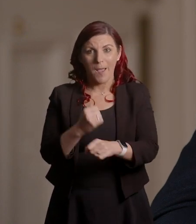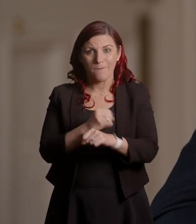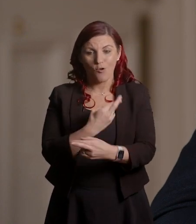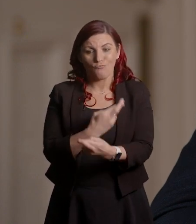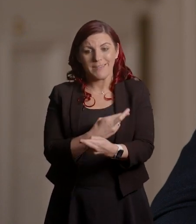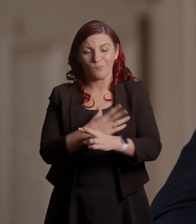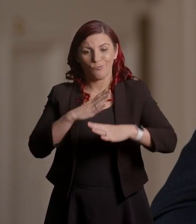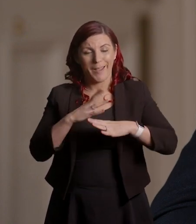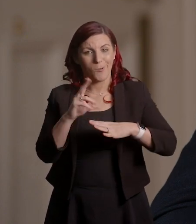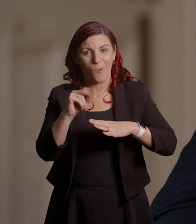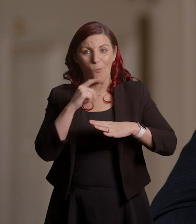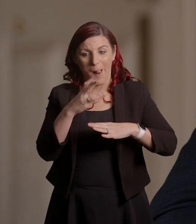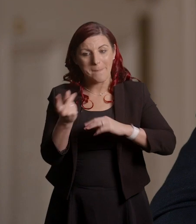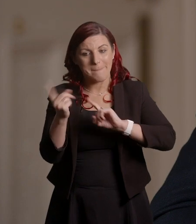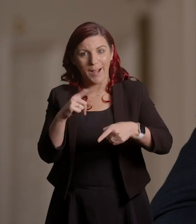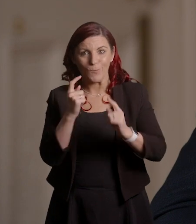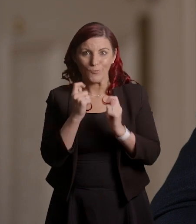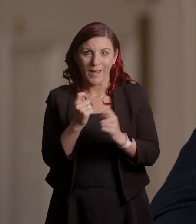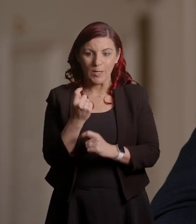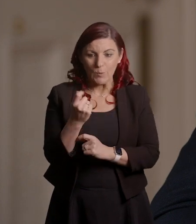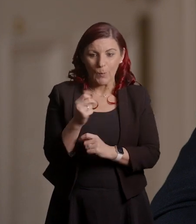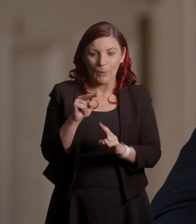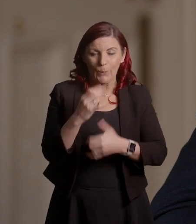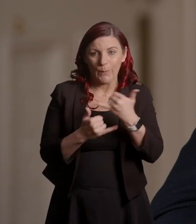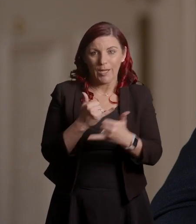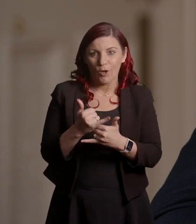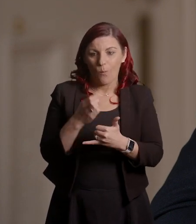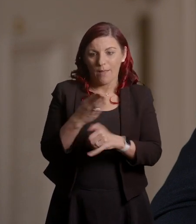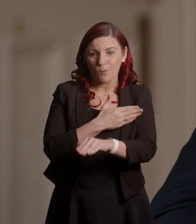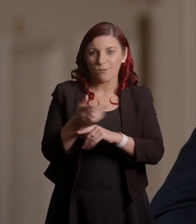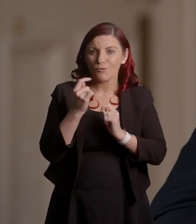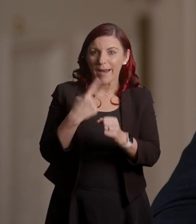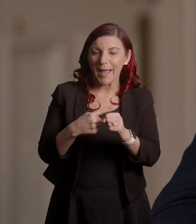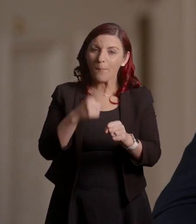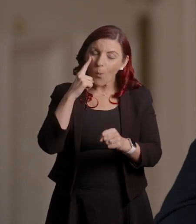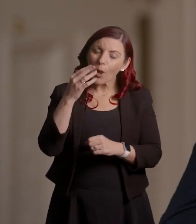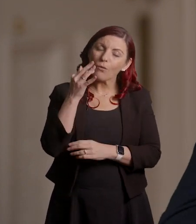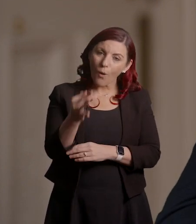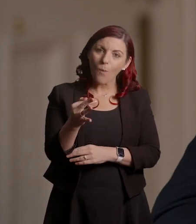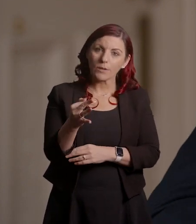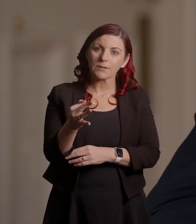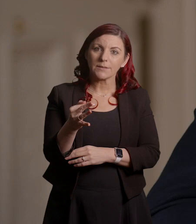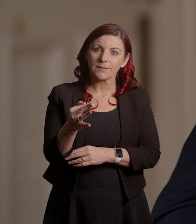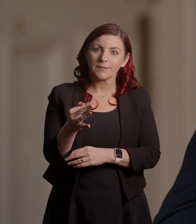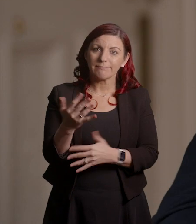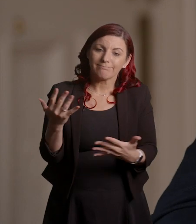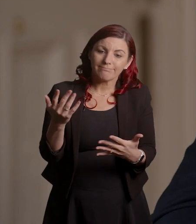rest, that's for sure. We're probably back at it in the new year, and but we look forward to it,